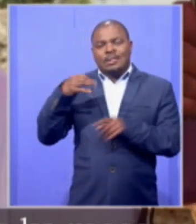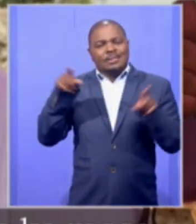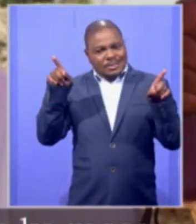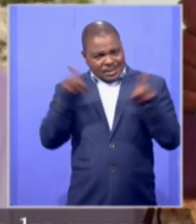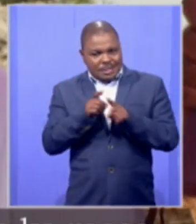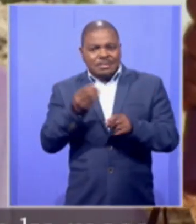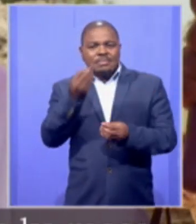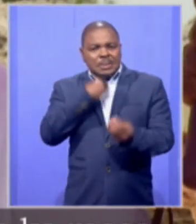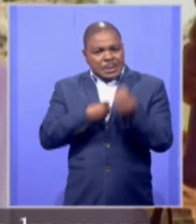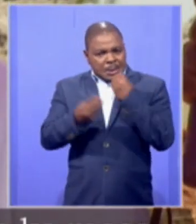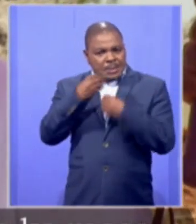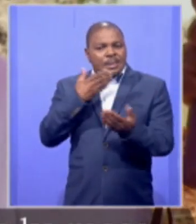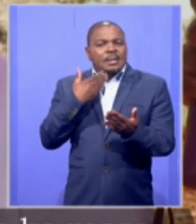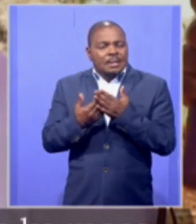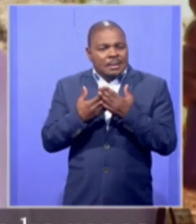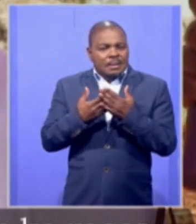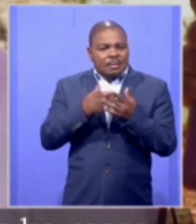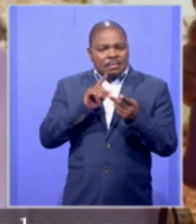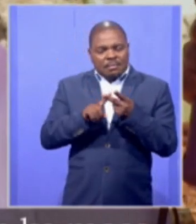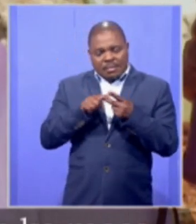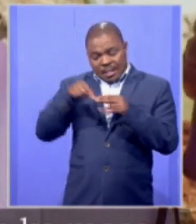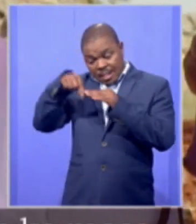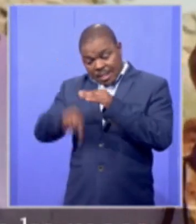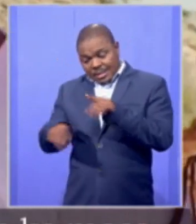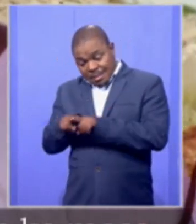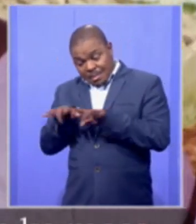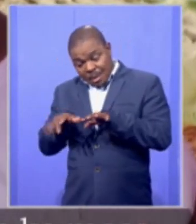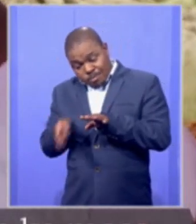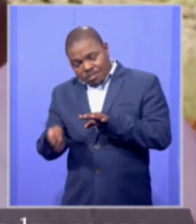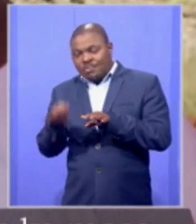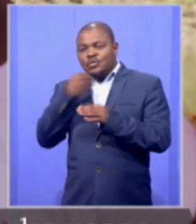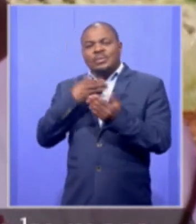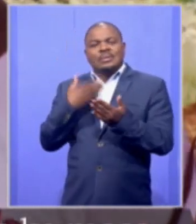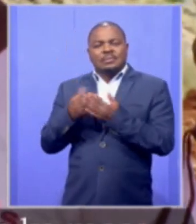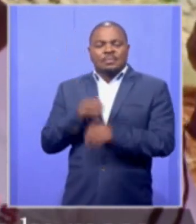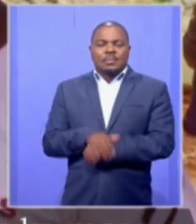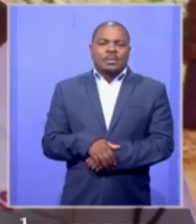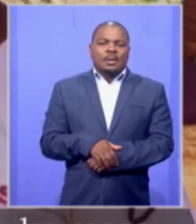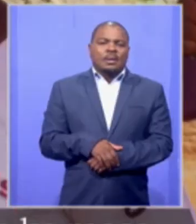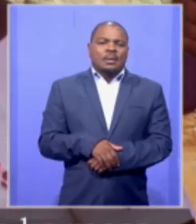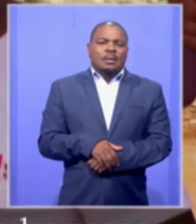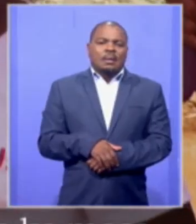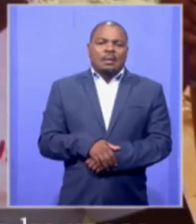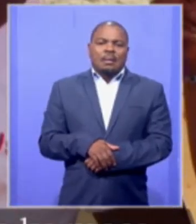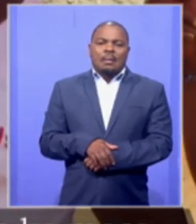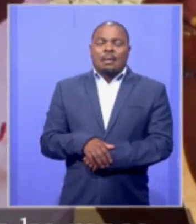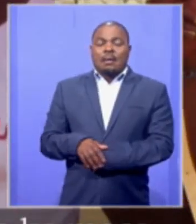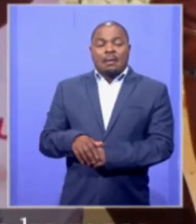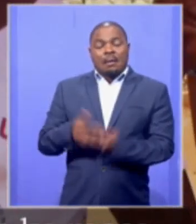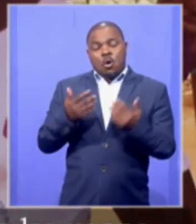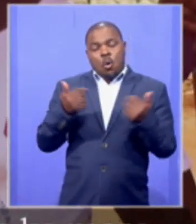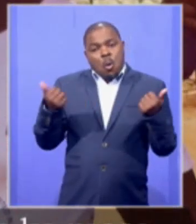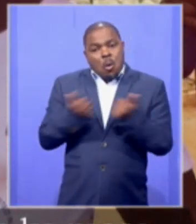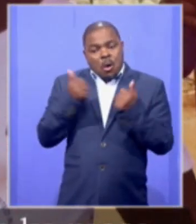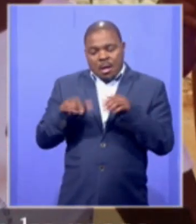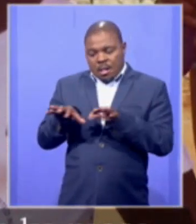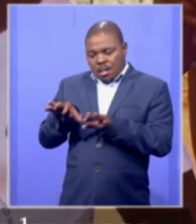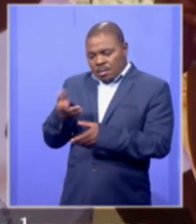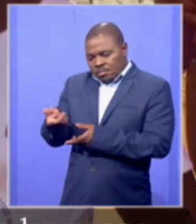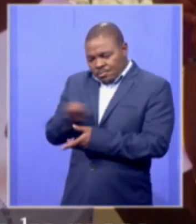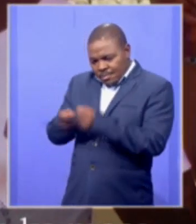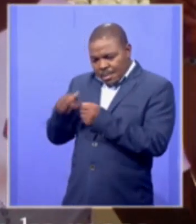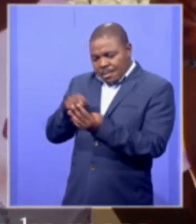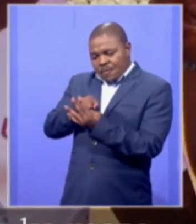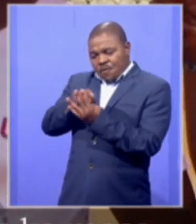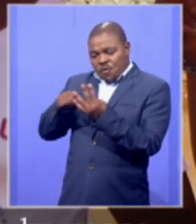tlasa ga mokoti ba kgone go kry-a sengwenyana sa go ba ka isa ko mpeng a re bue ka ntlha ya baipi ba ba setseng ba ntshitswe ka fa tlase ga moepo ga jaana seemo sa bone sa